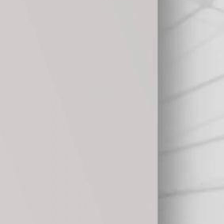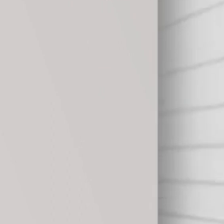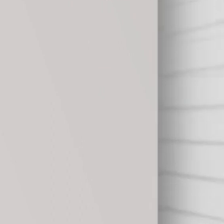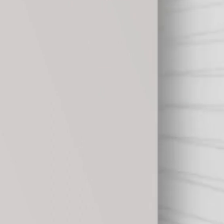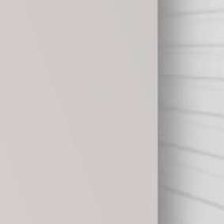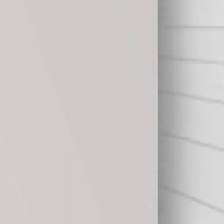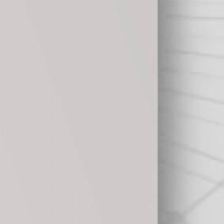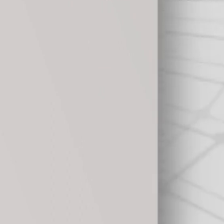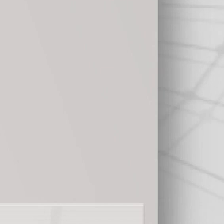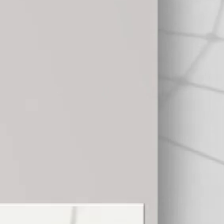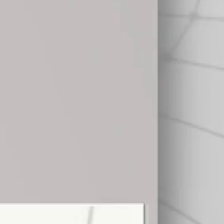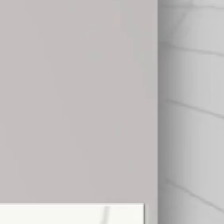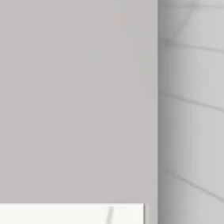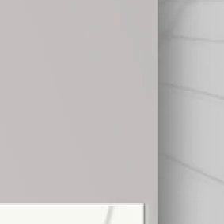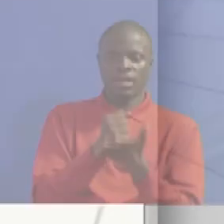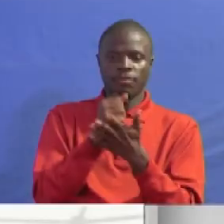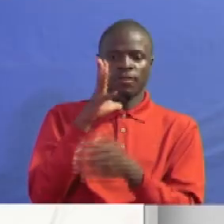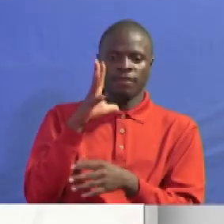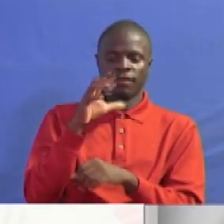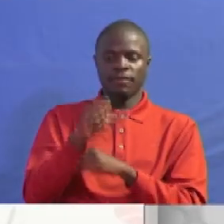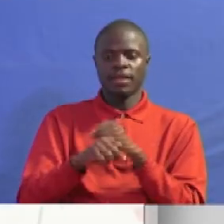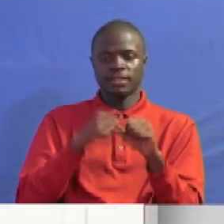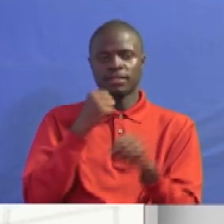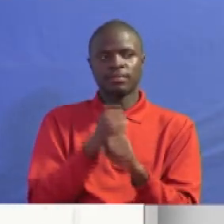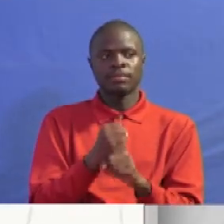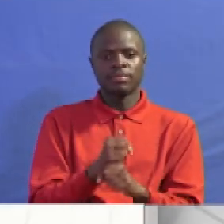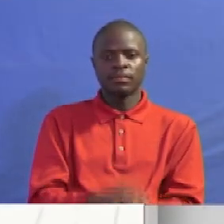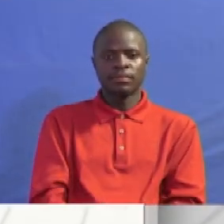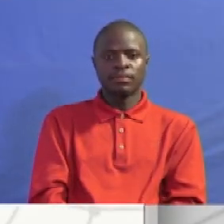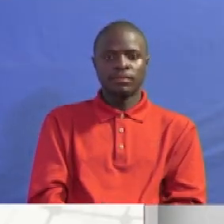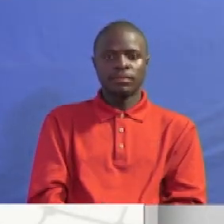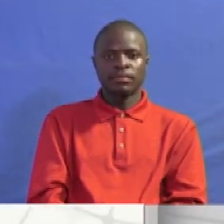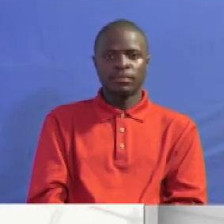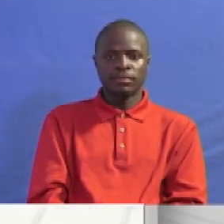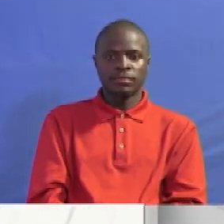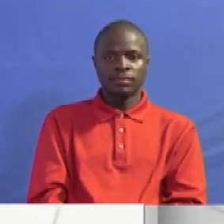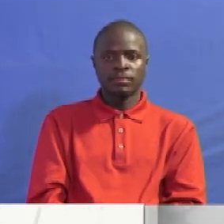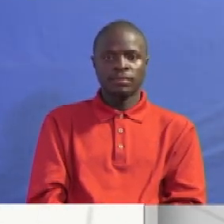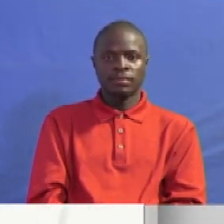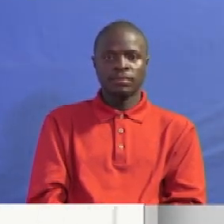last a period of 5 years. Munene Weru, KU TV.